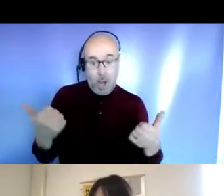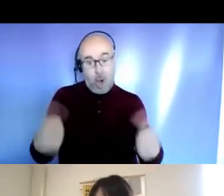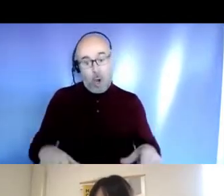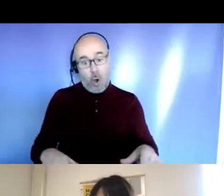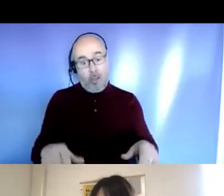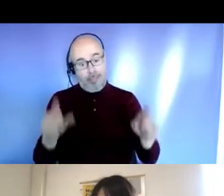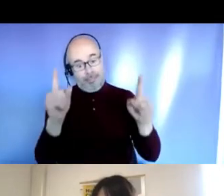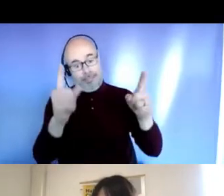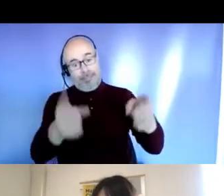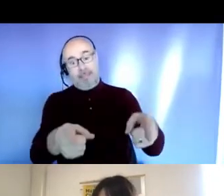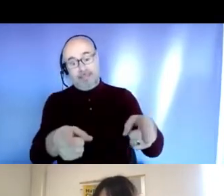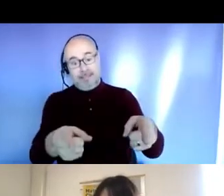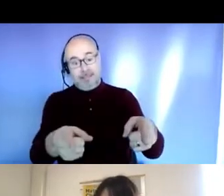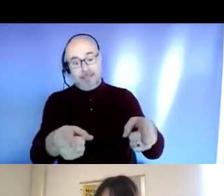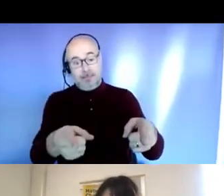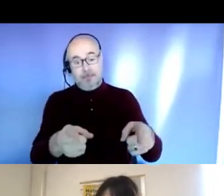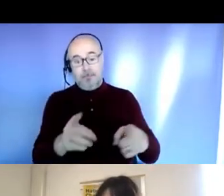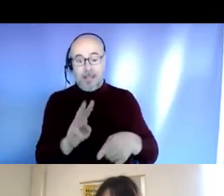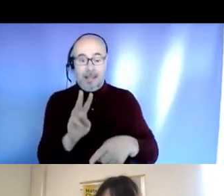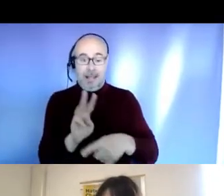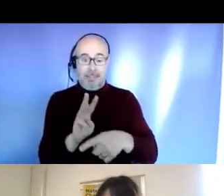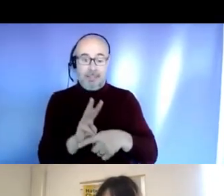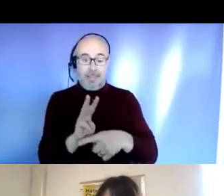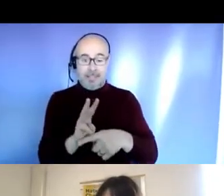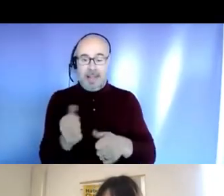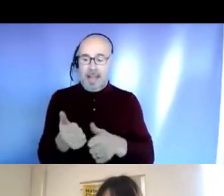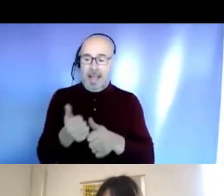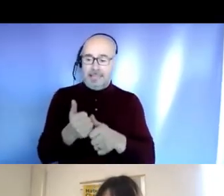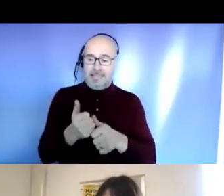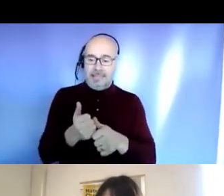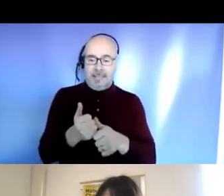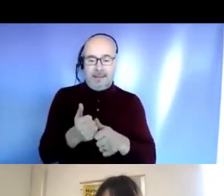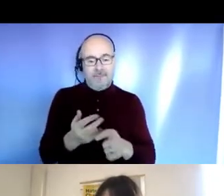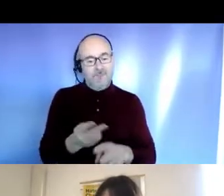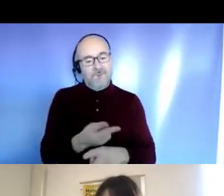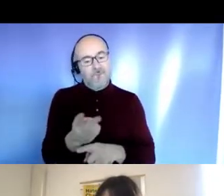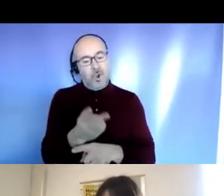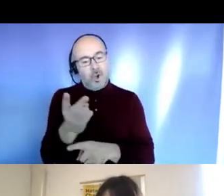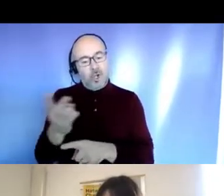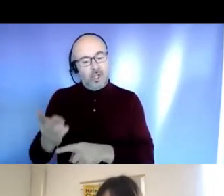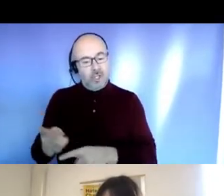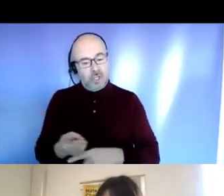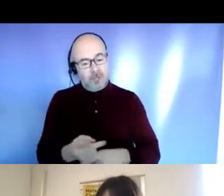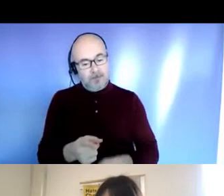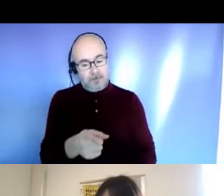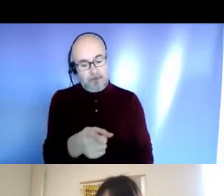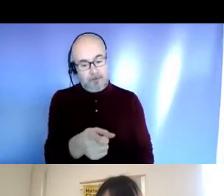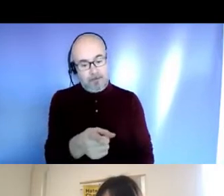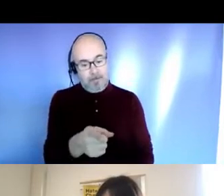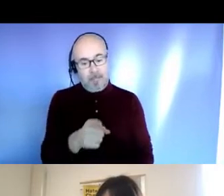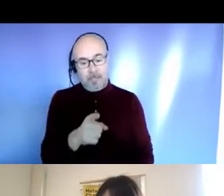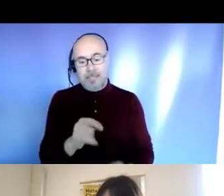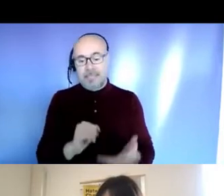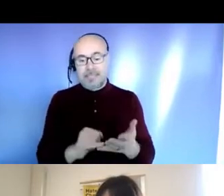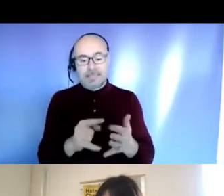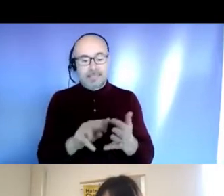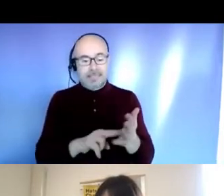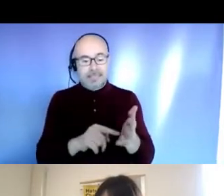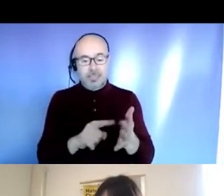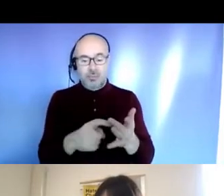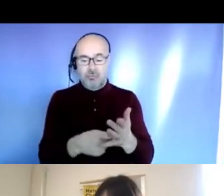Thistle Assistance Voyager and our partners, Centurial, who are the developers that are working with us on